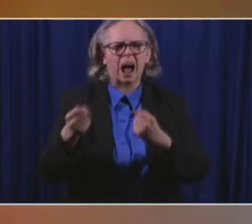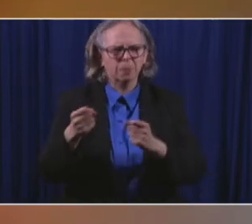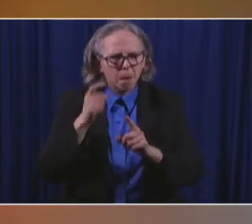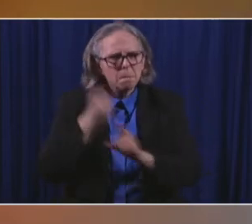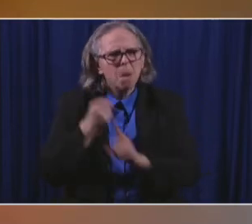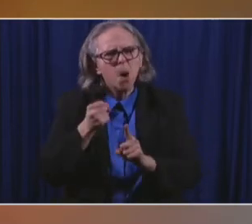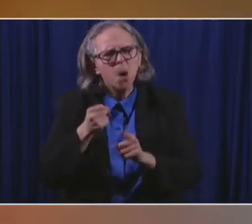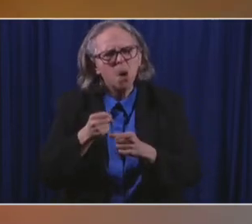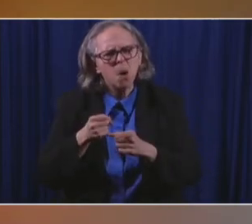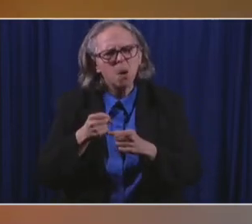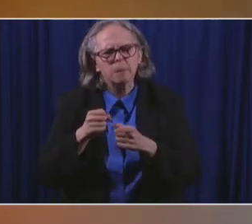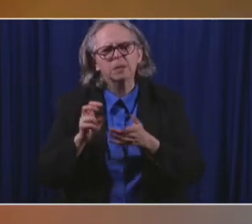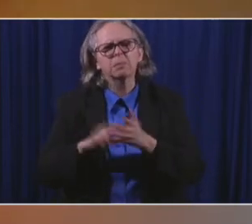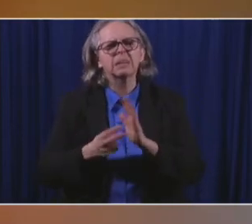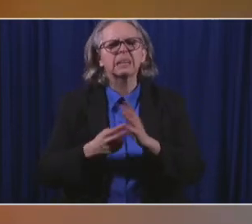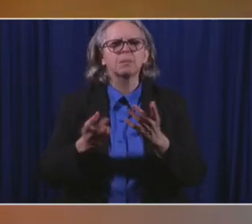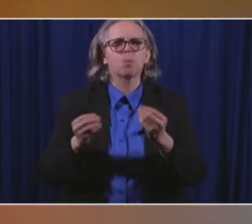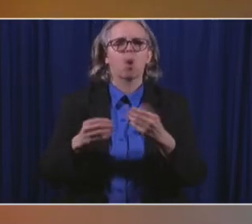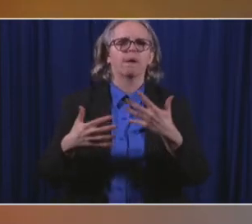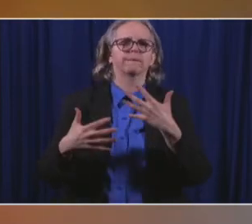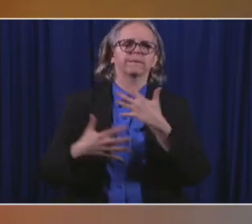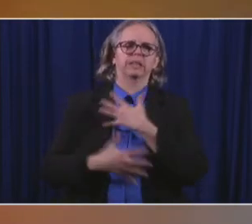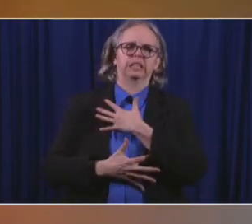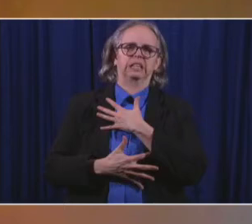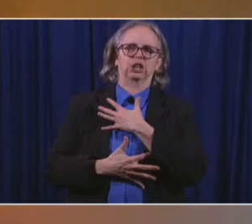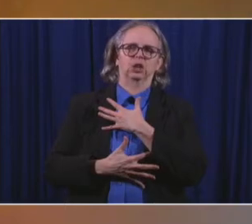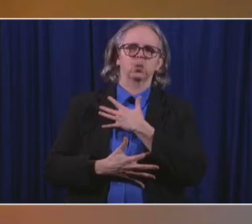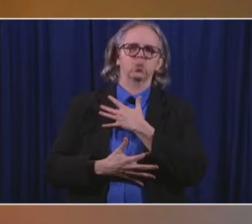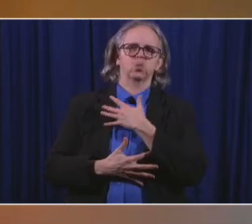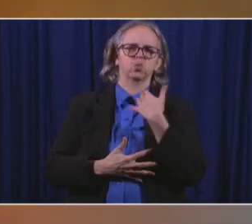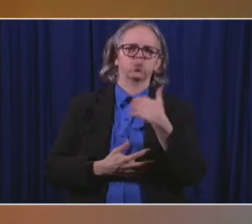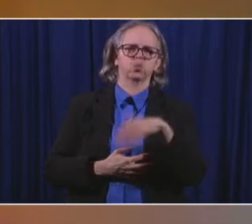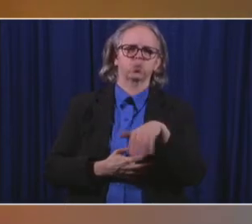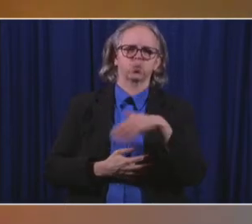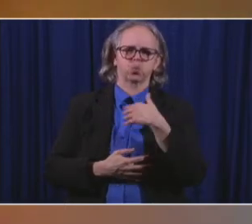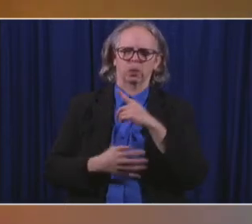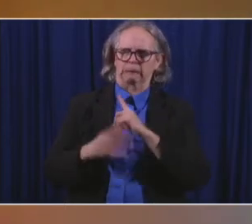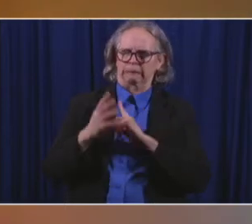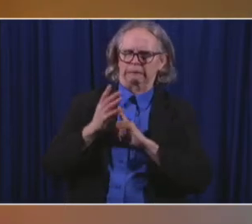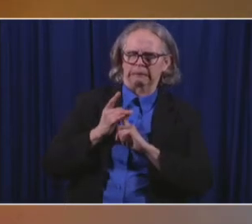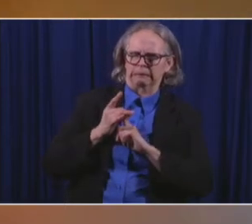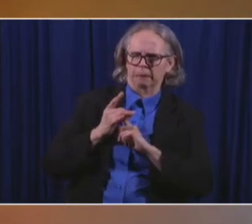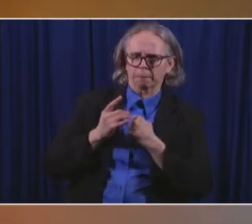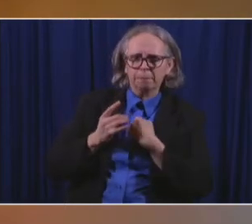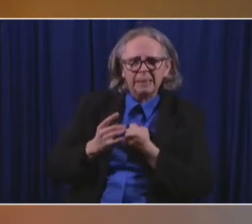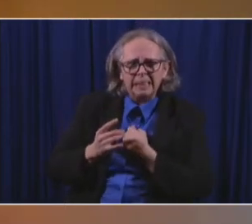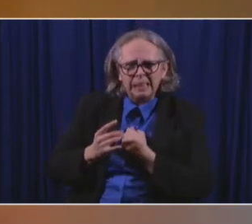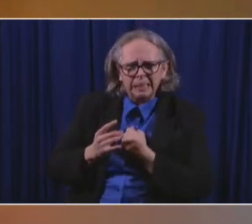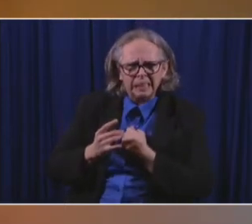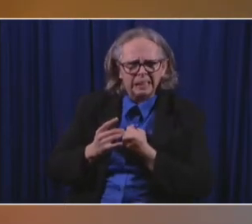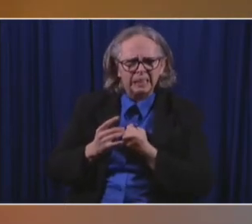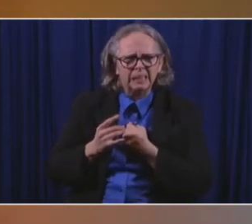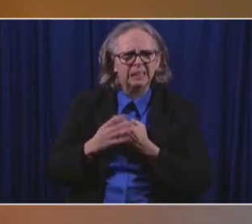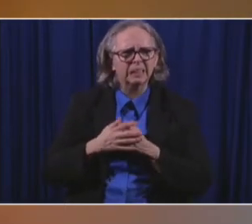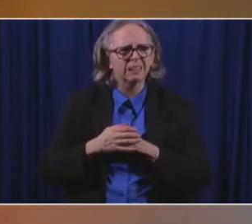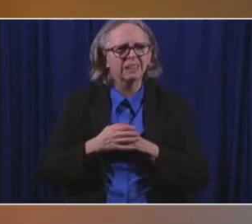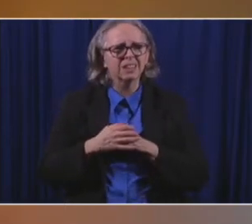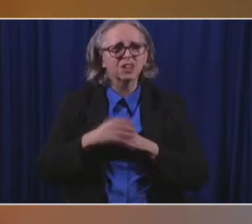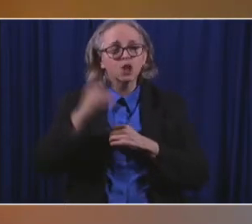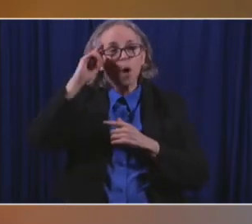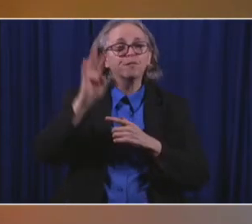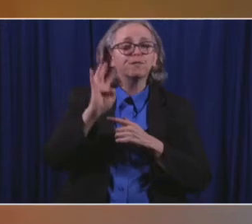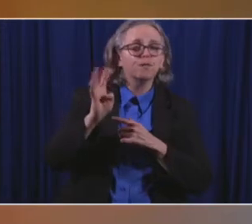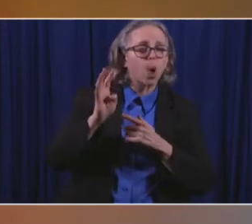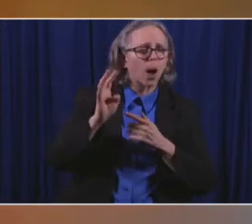it really can and is affecting any and everybody. Even your typical 40-year-old that's completely healthy is now dependent on us to provide